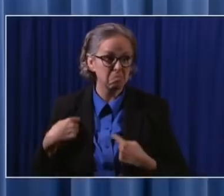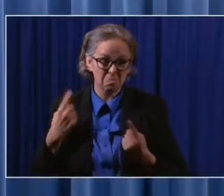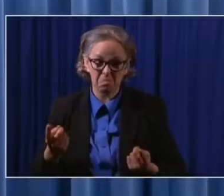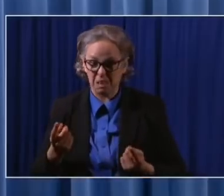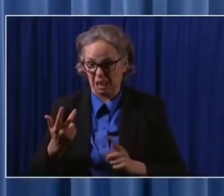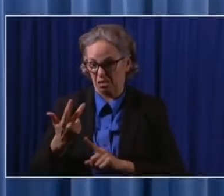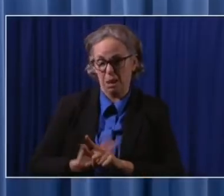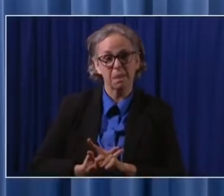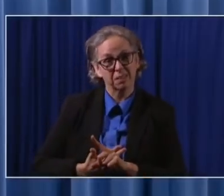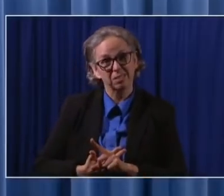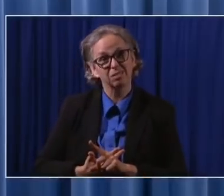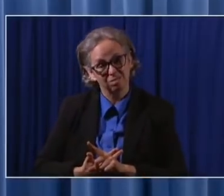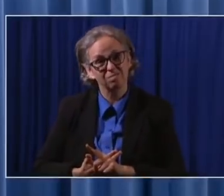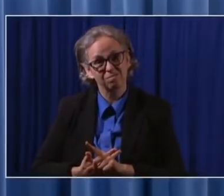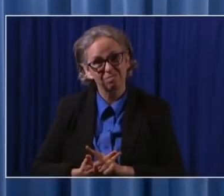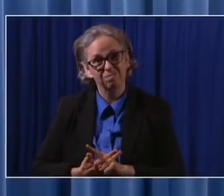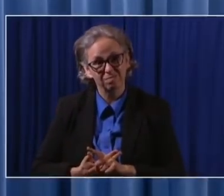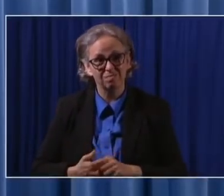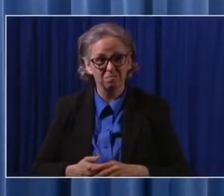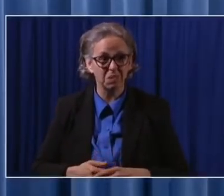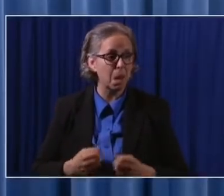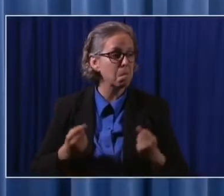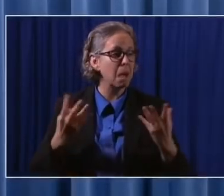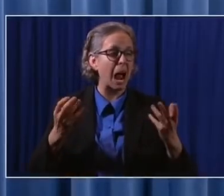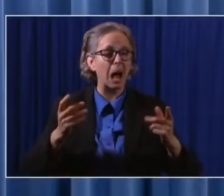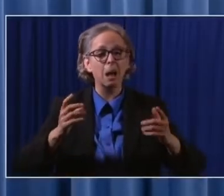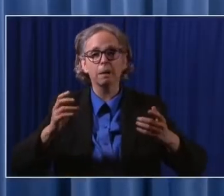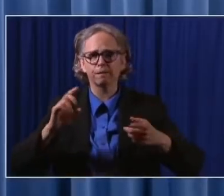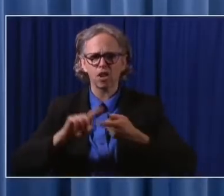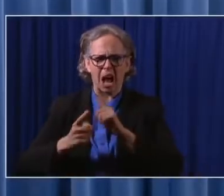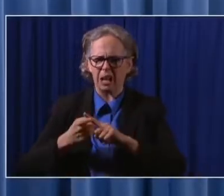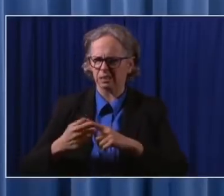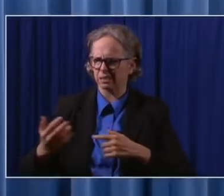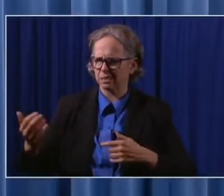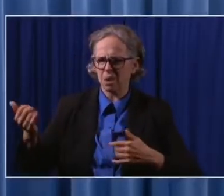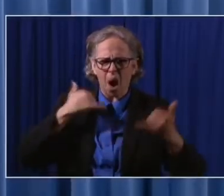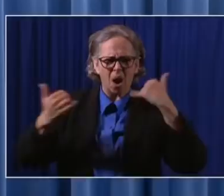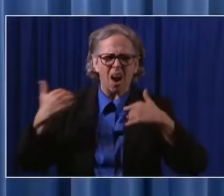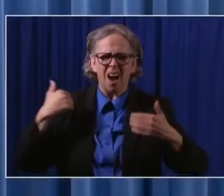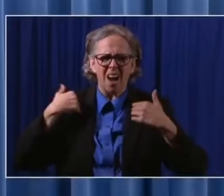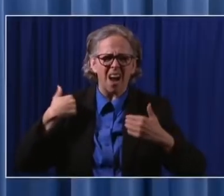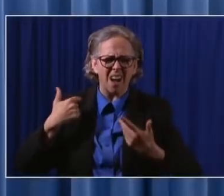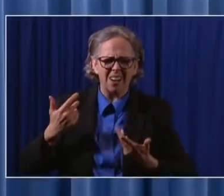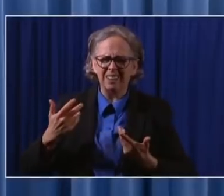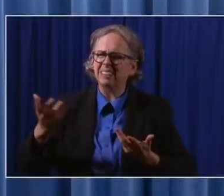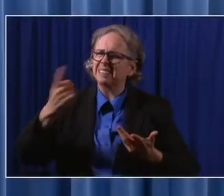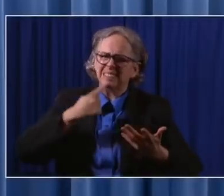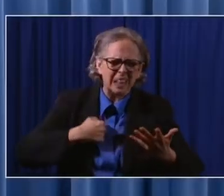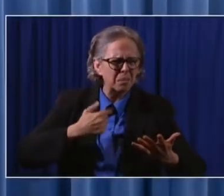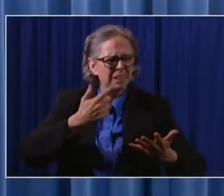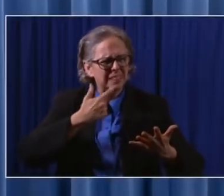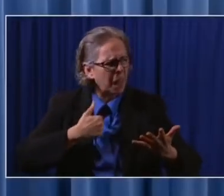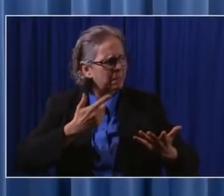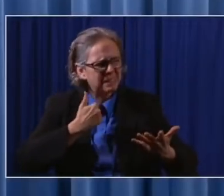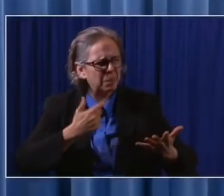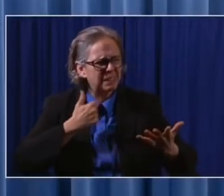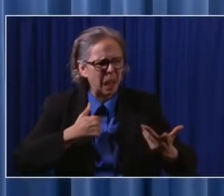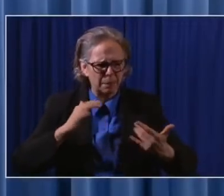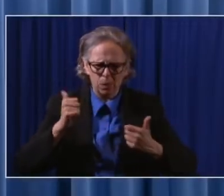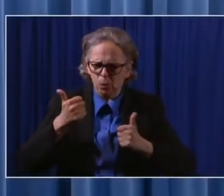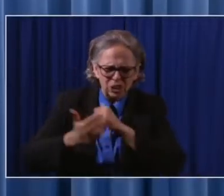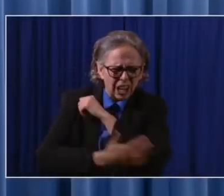had many of my friends who said, Mike, why don't you give us data county by county? My